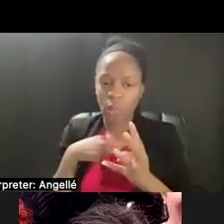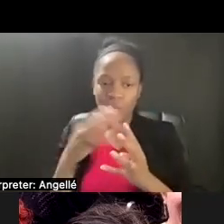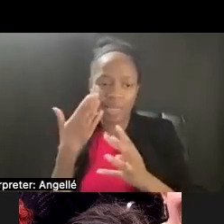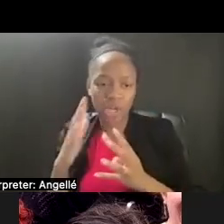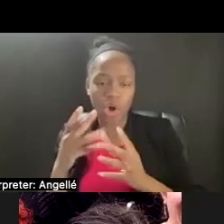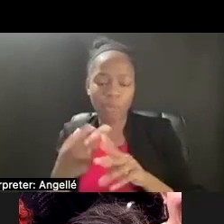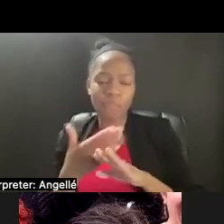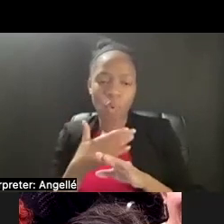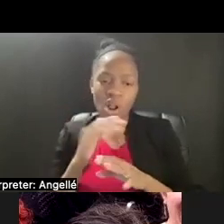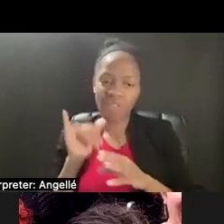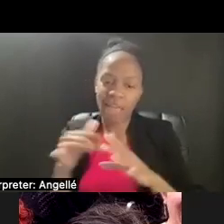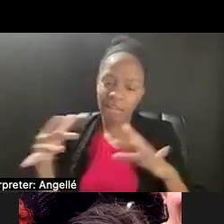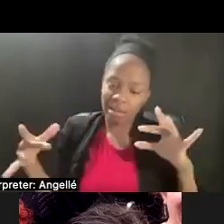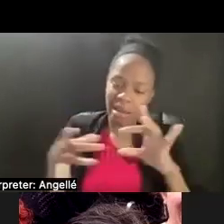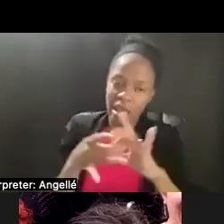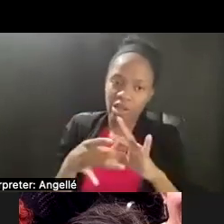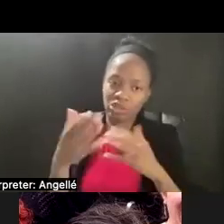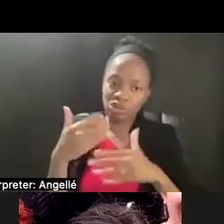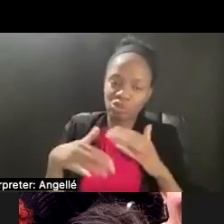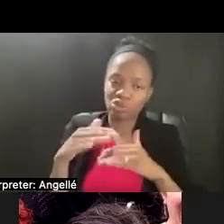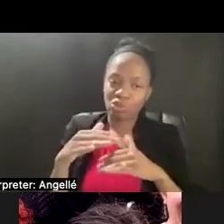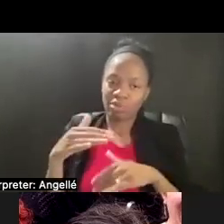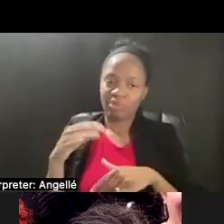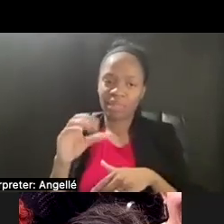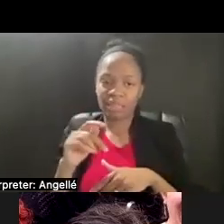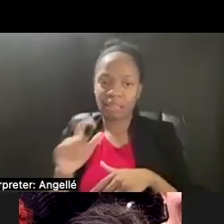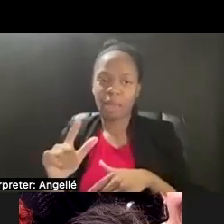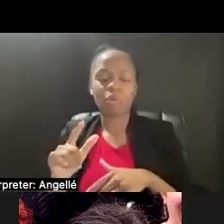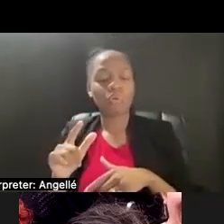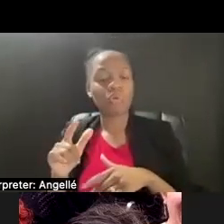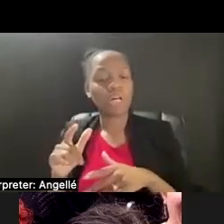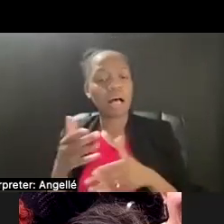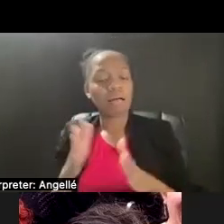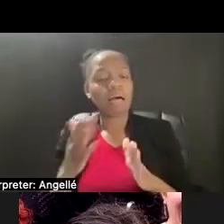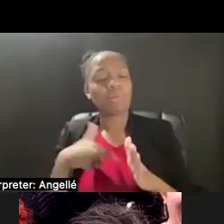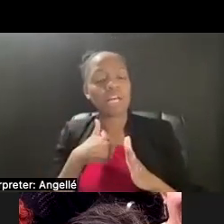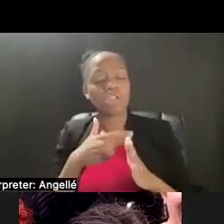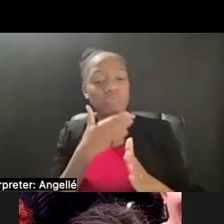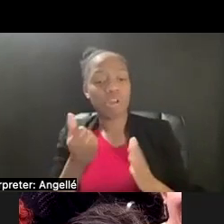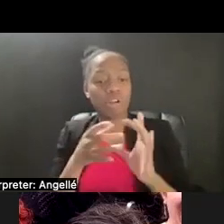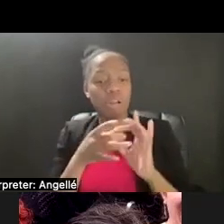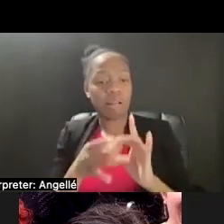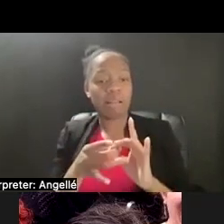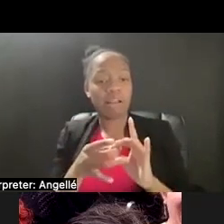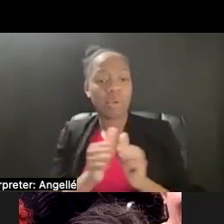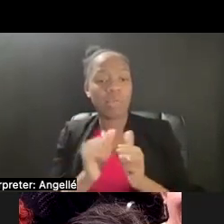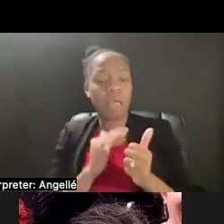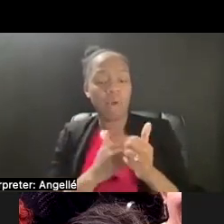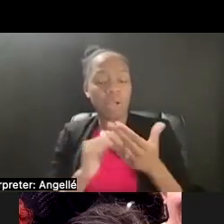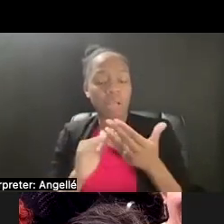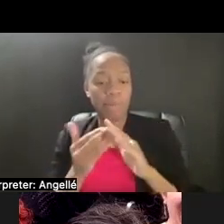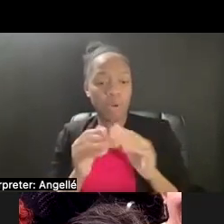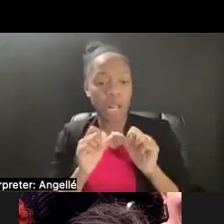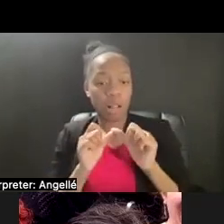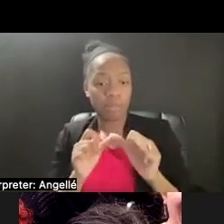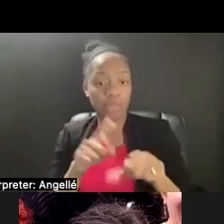social capital and lets us better connect with our community long term. Even though let's